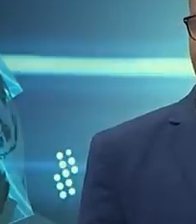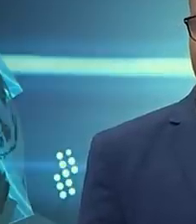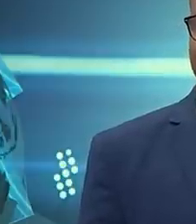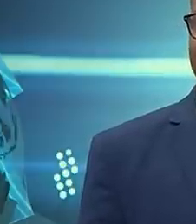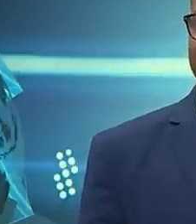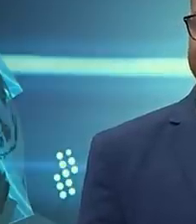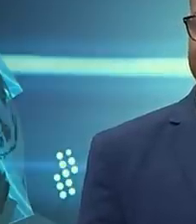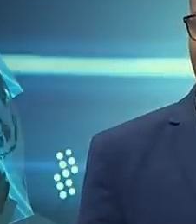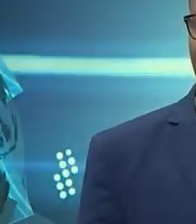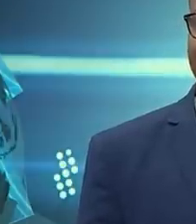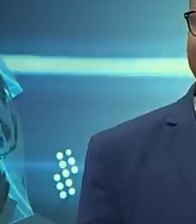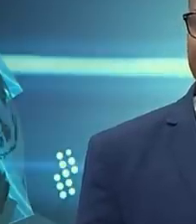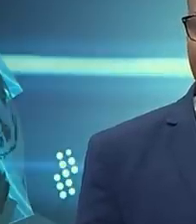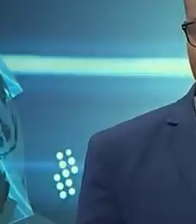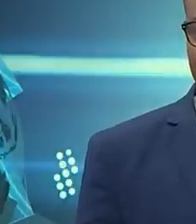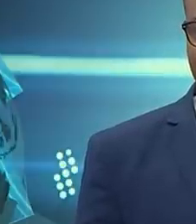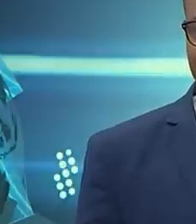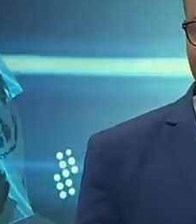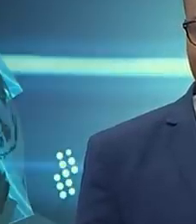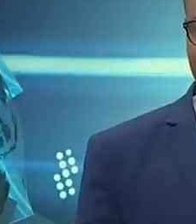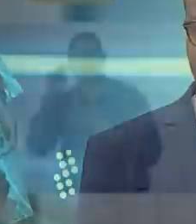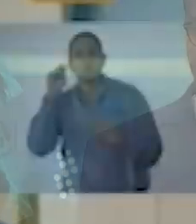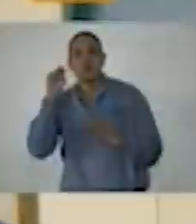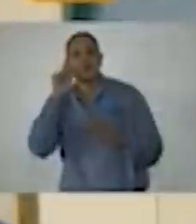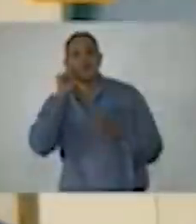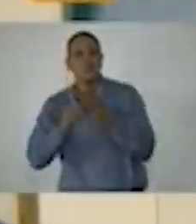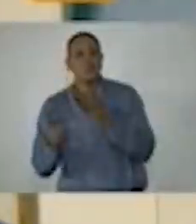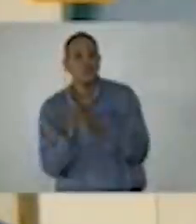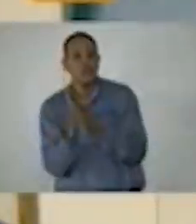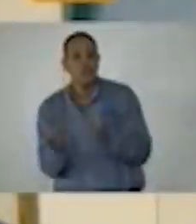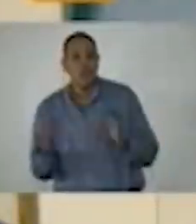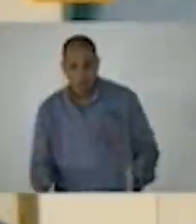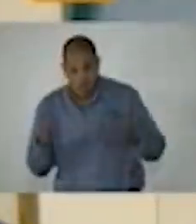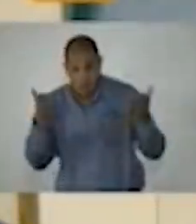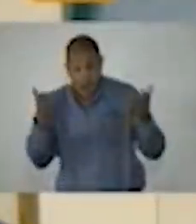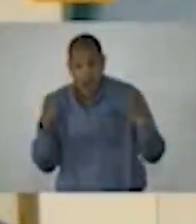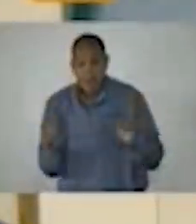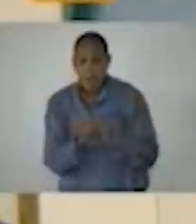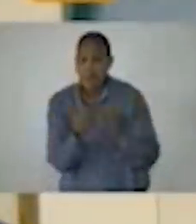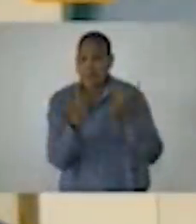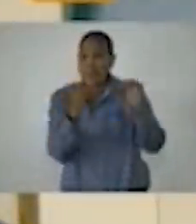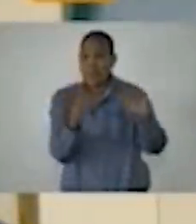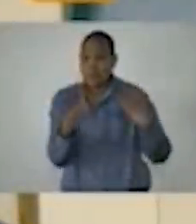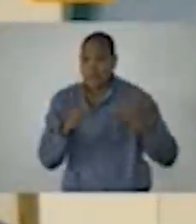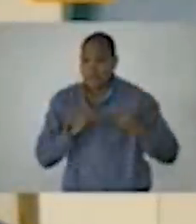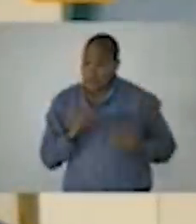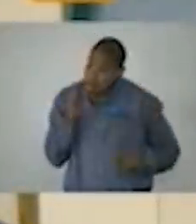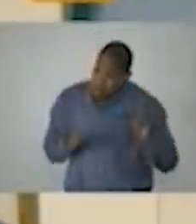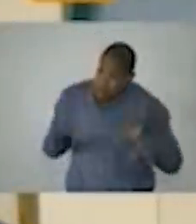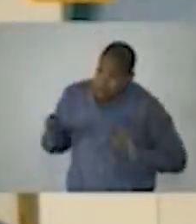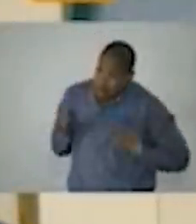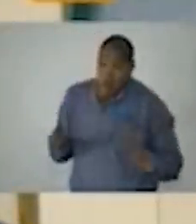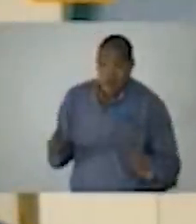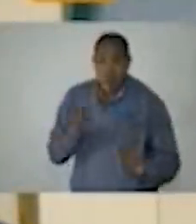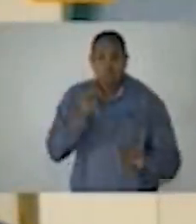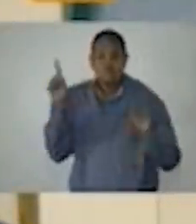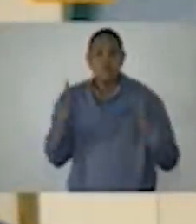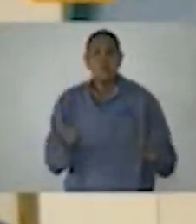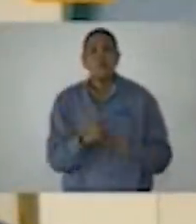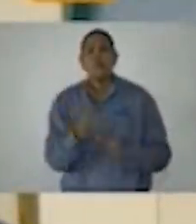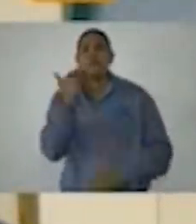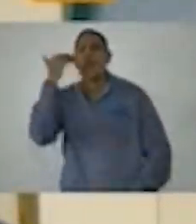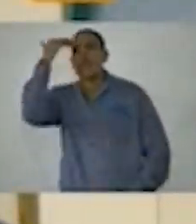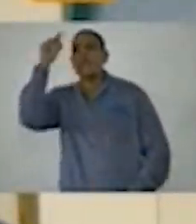as the possible candidacy of Senator Johnson-Smith. With very limited exceptions, the responses of the heads